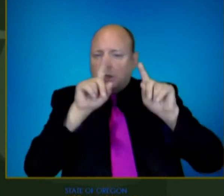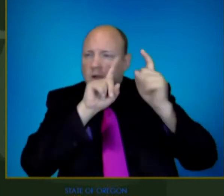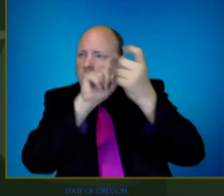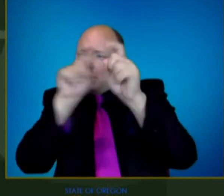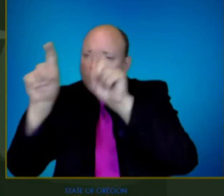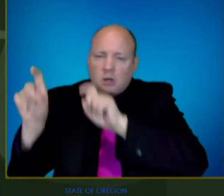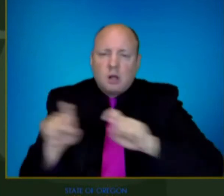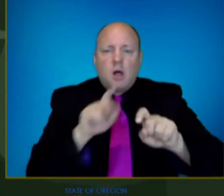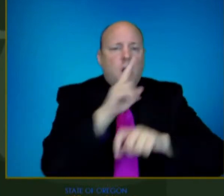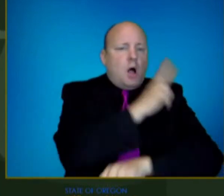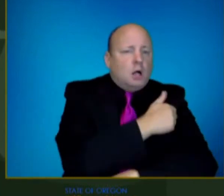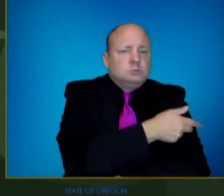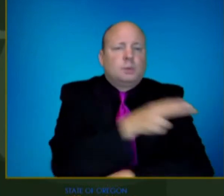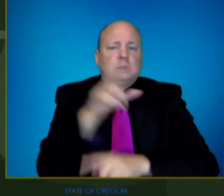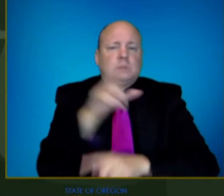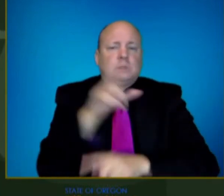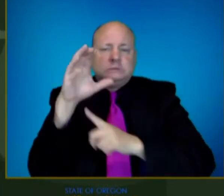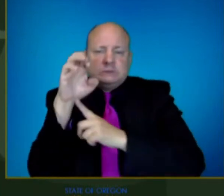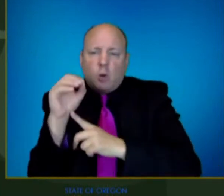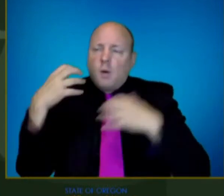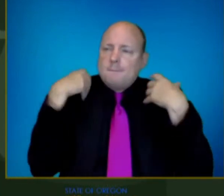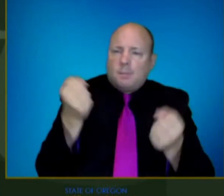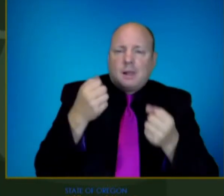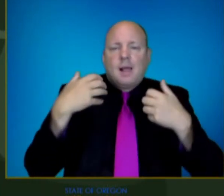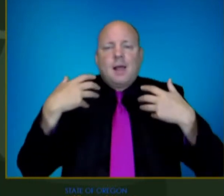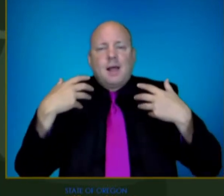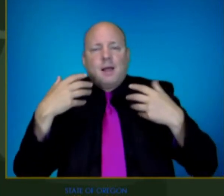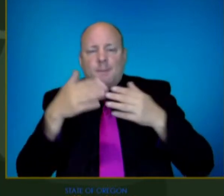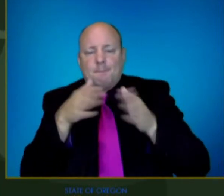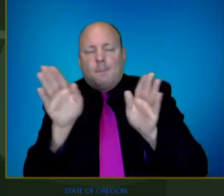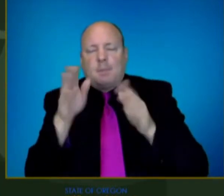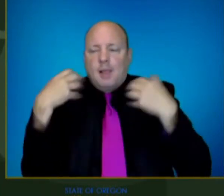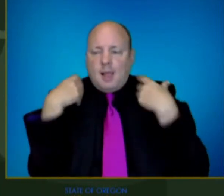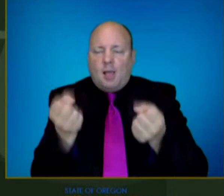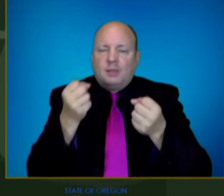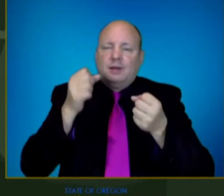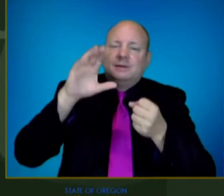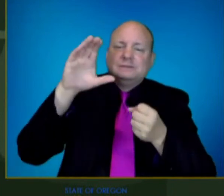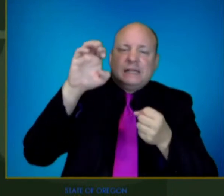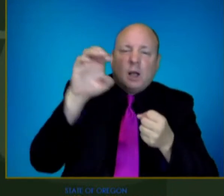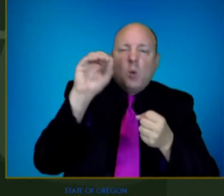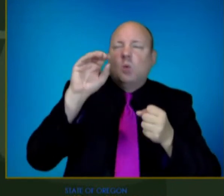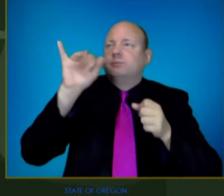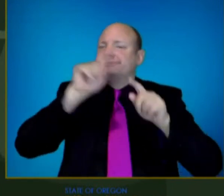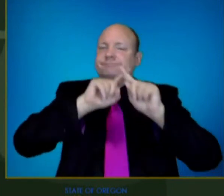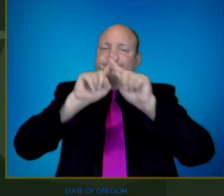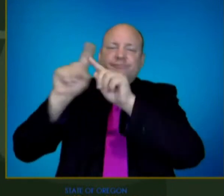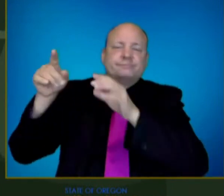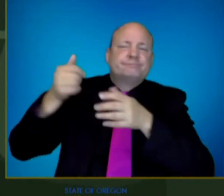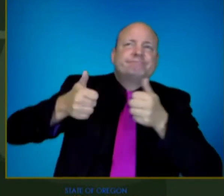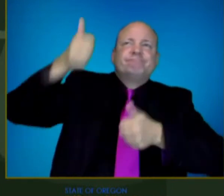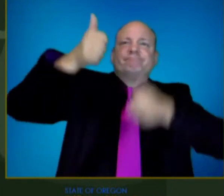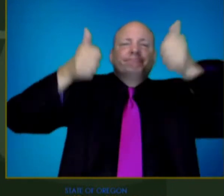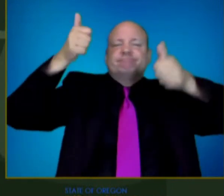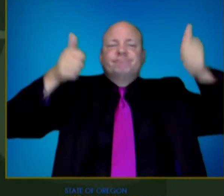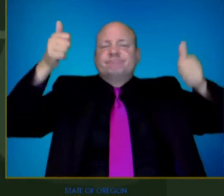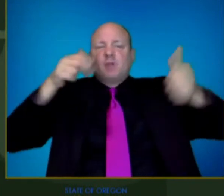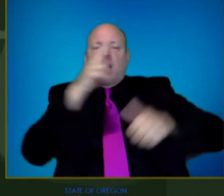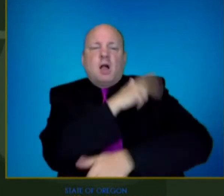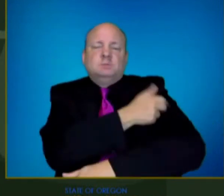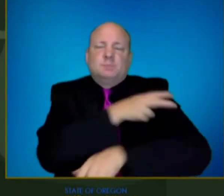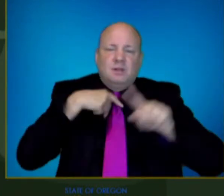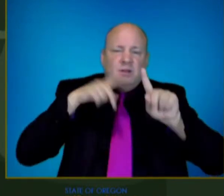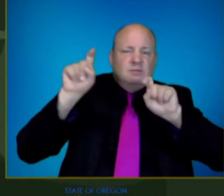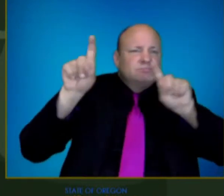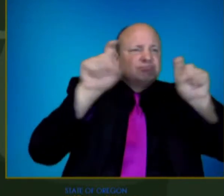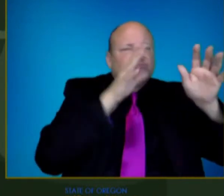health authorities have spoken with local elected officials. I am obviously aware that the Oregon Health Authority has spoken